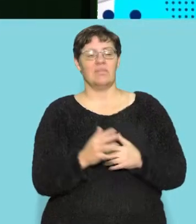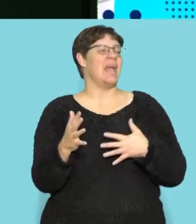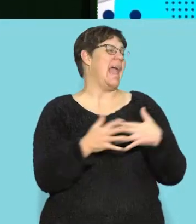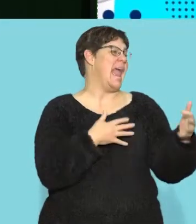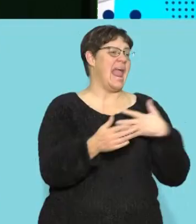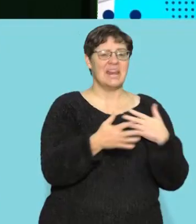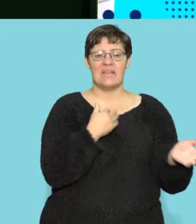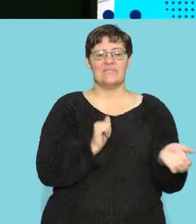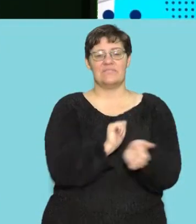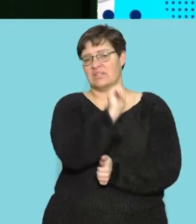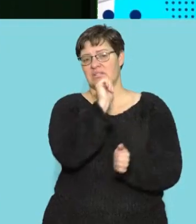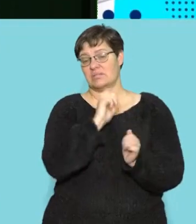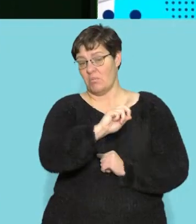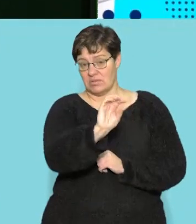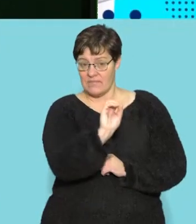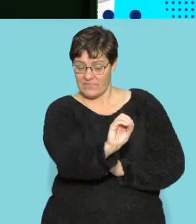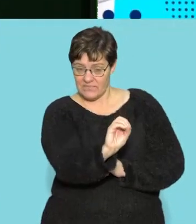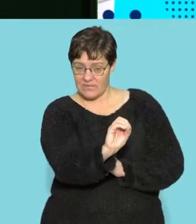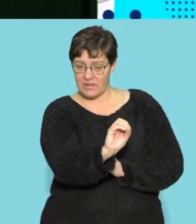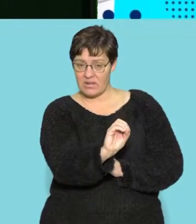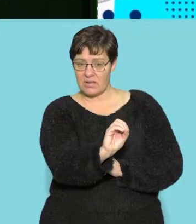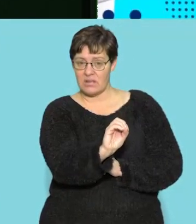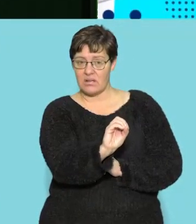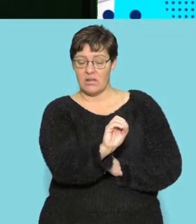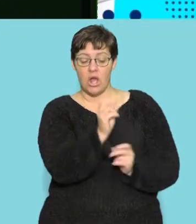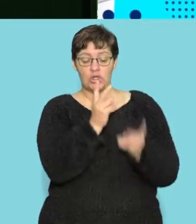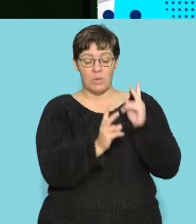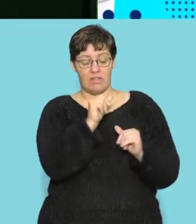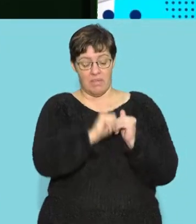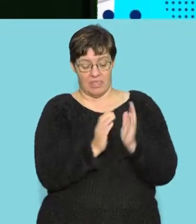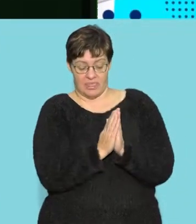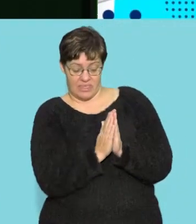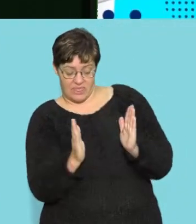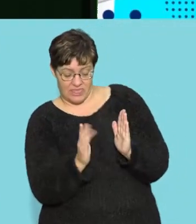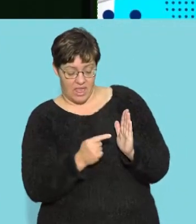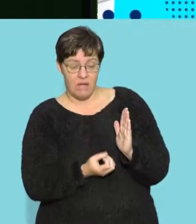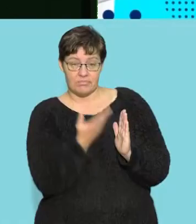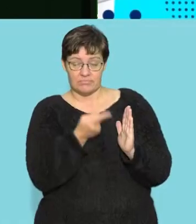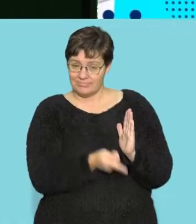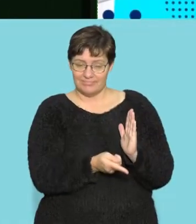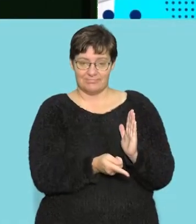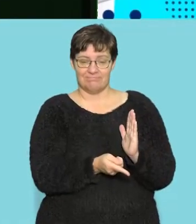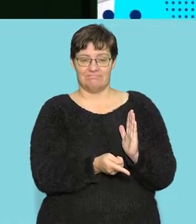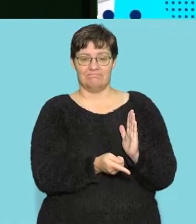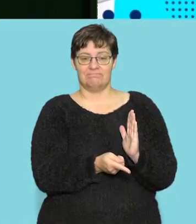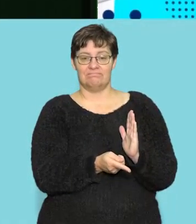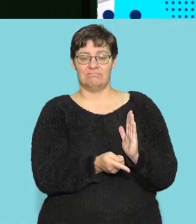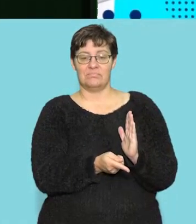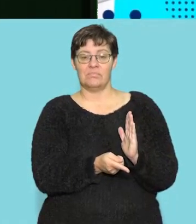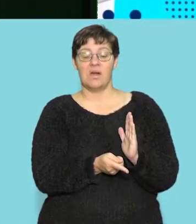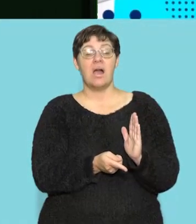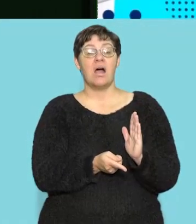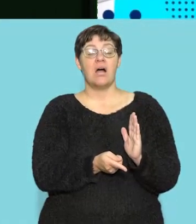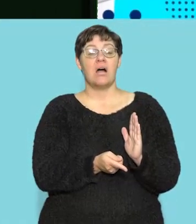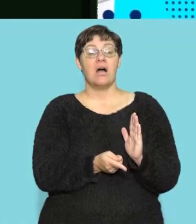any fixed deposit that is maturing within 12 months no longer fits the